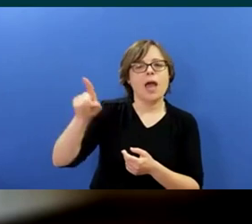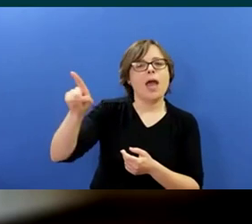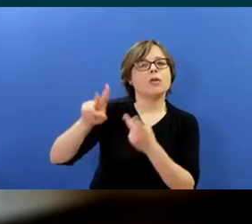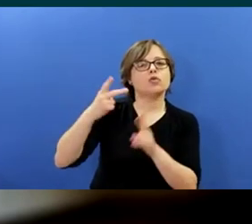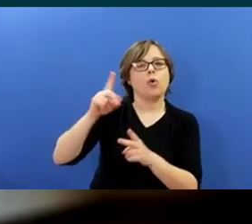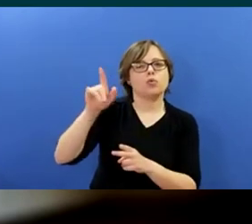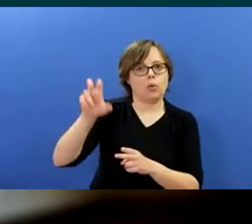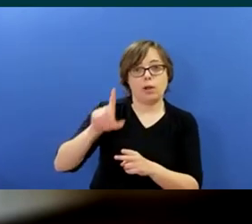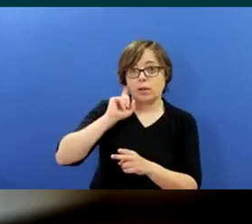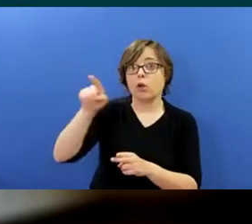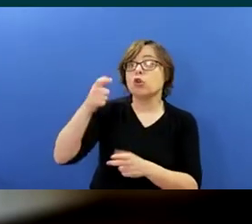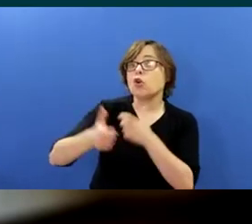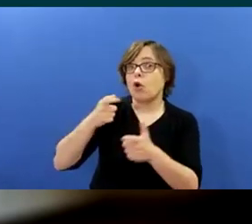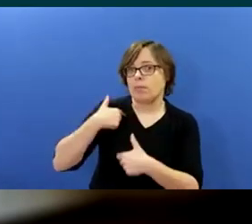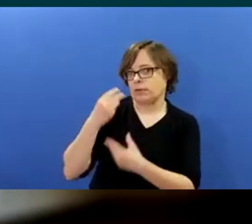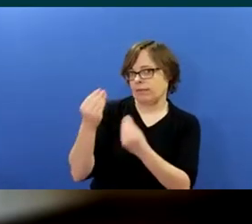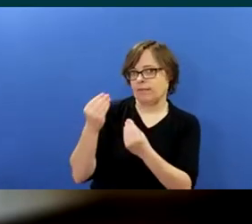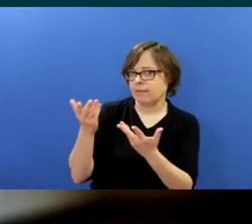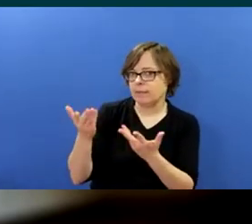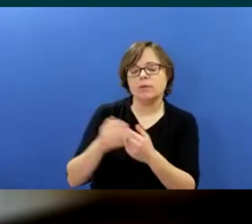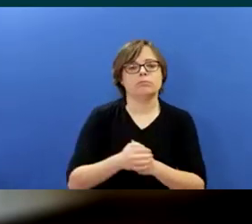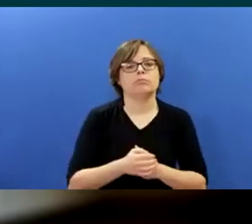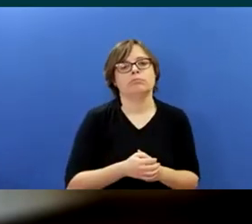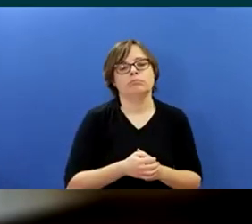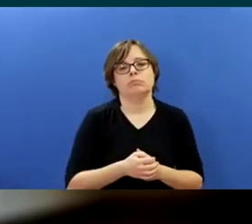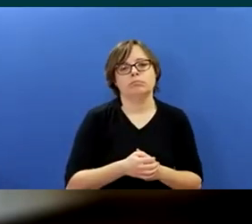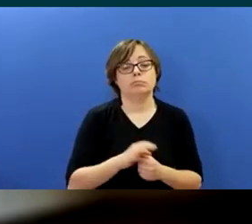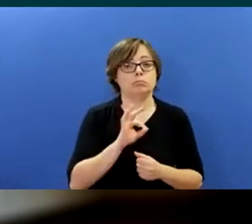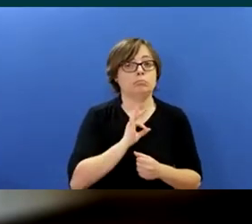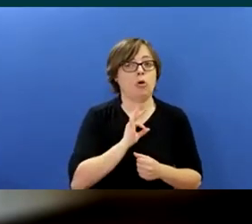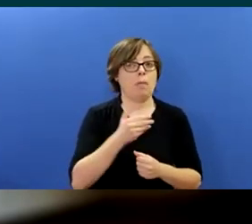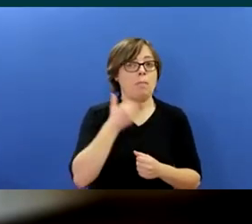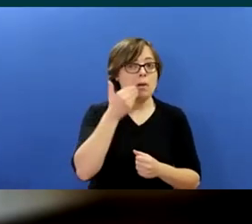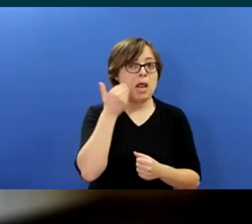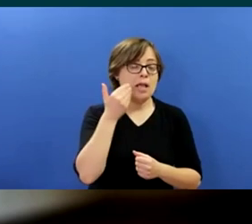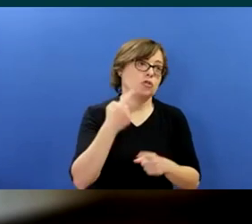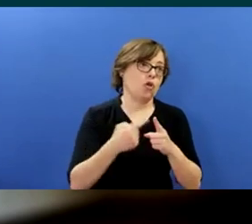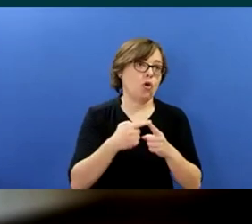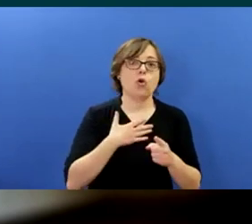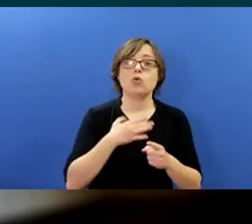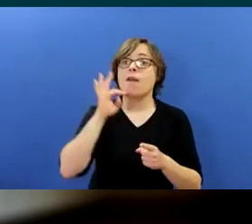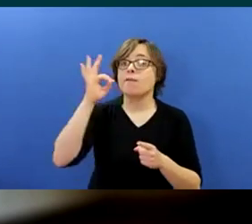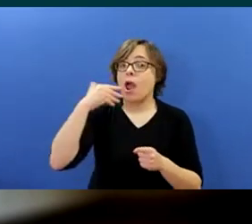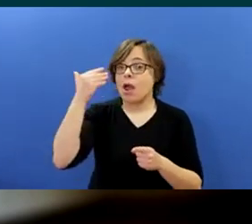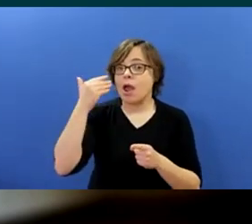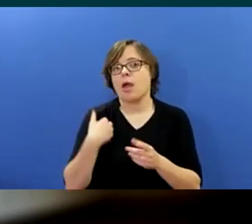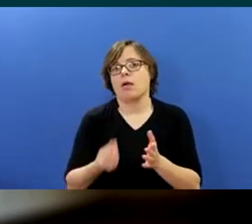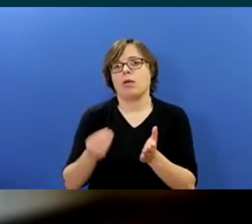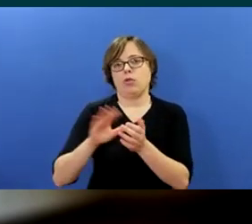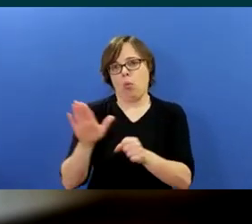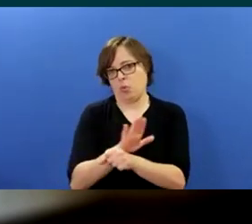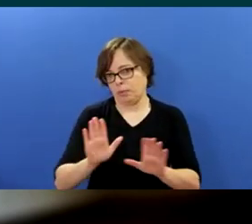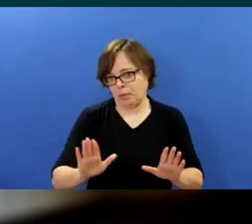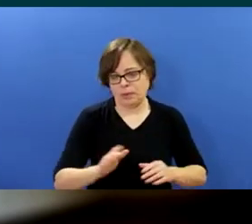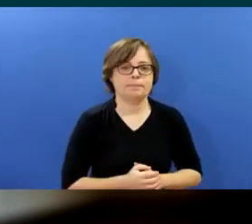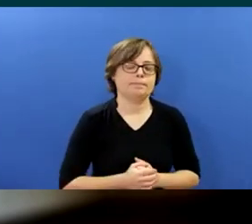my presentation will also maybe complete it from a very like insights from inside